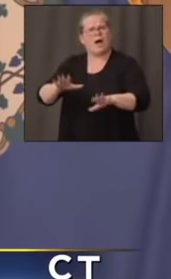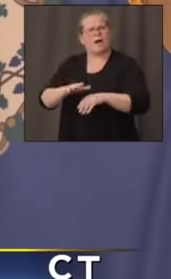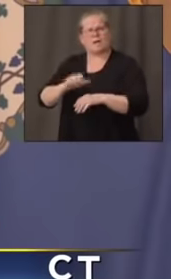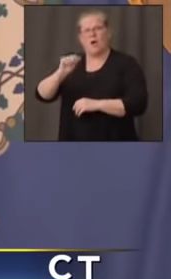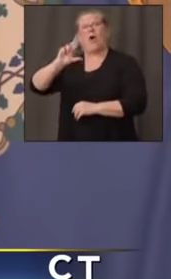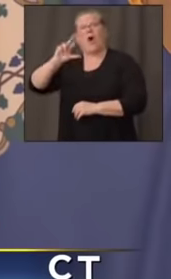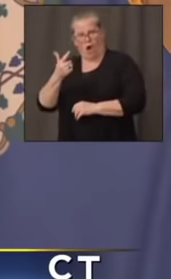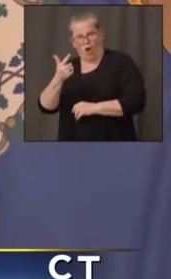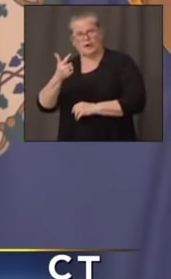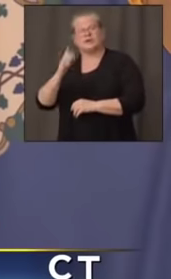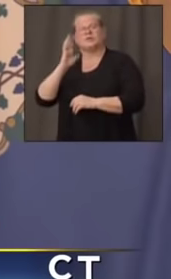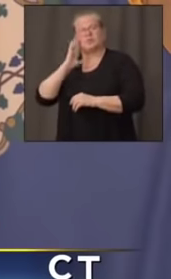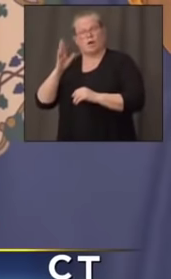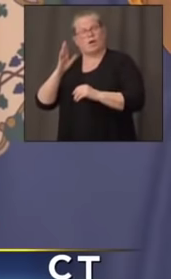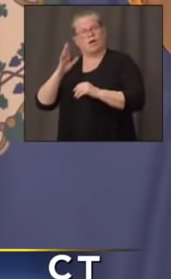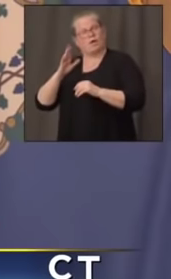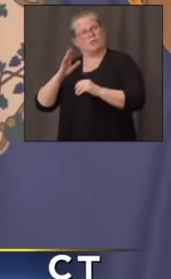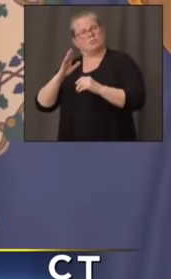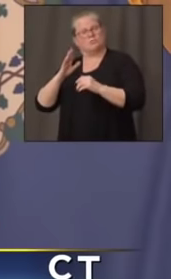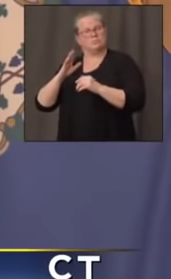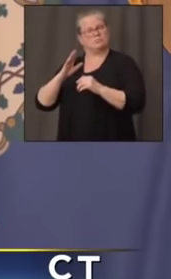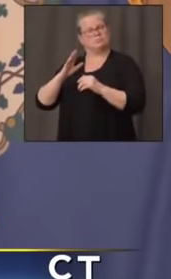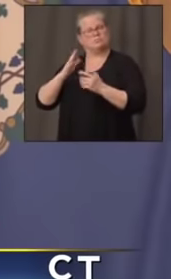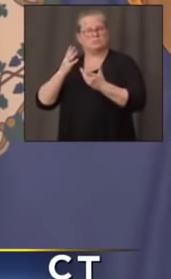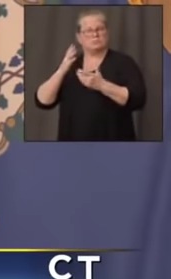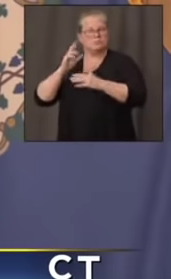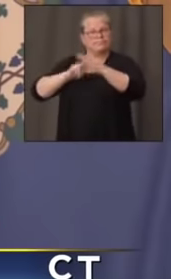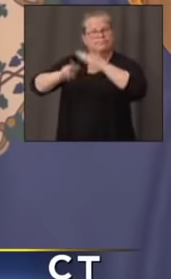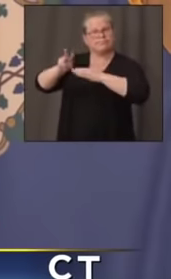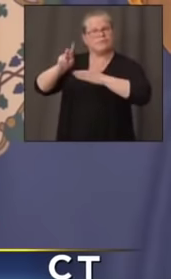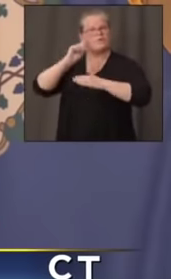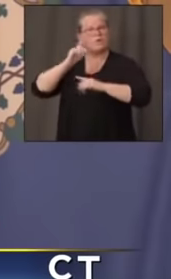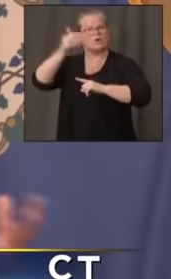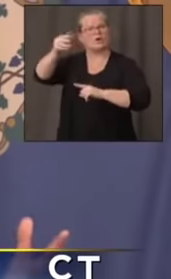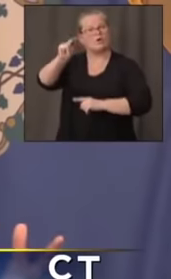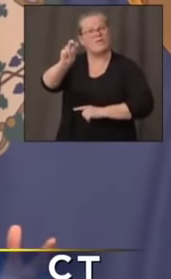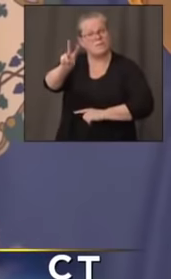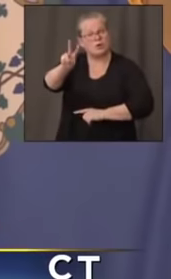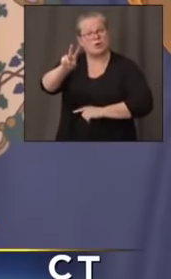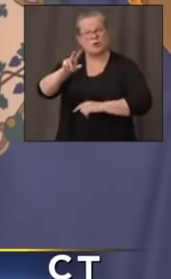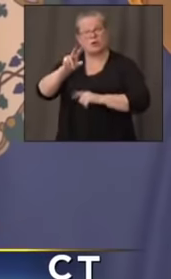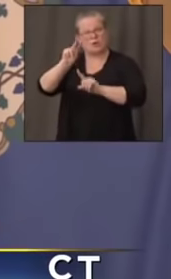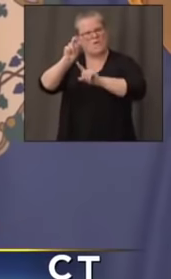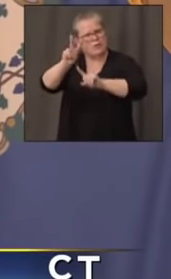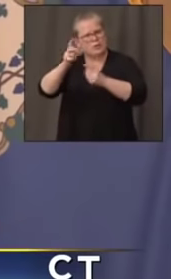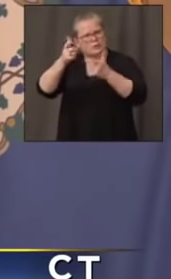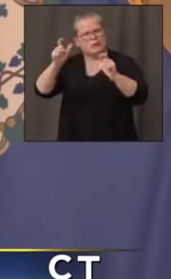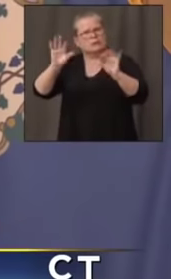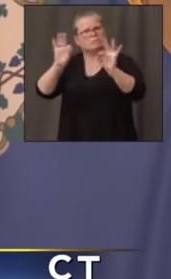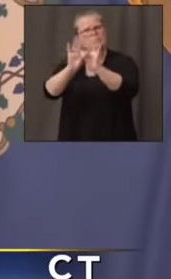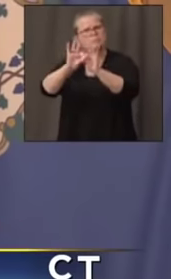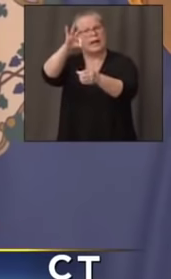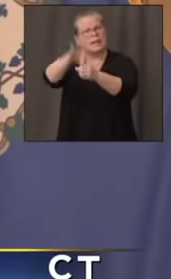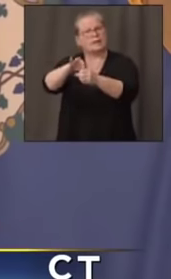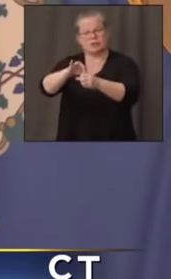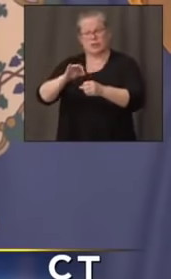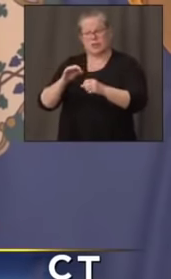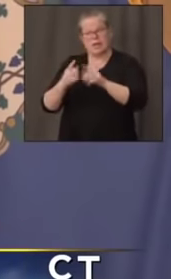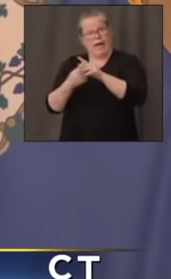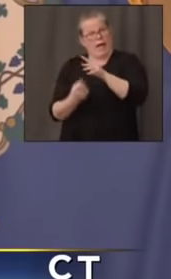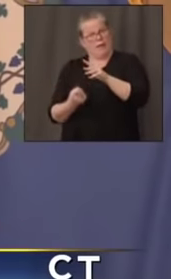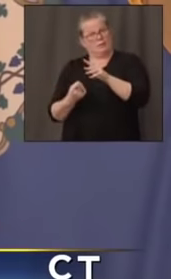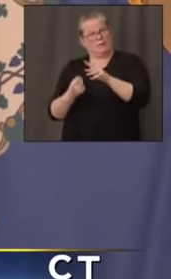a very big election. So if they don't like our plan for absentee balloting, what are they saying?